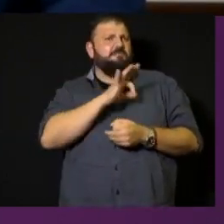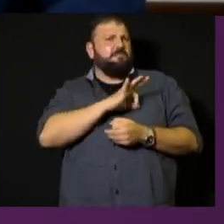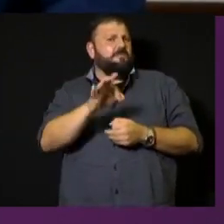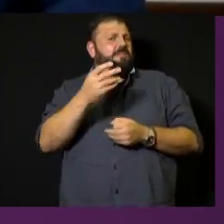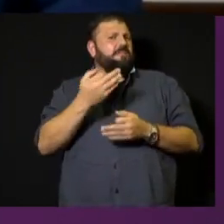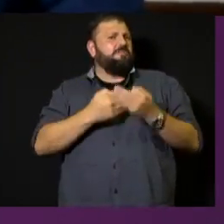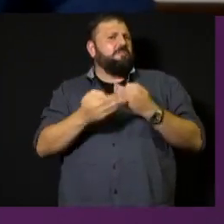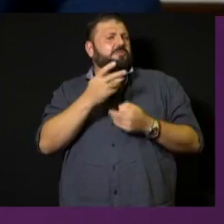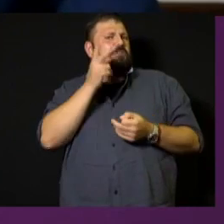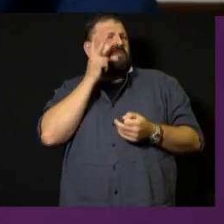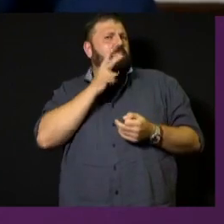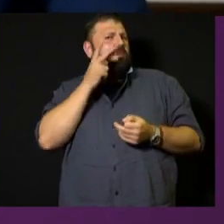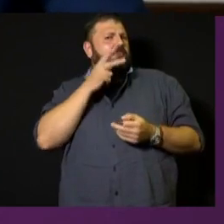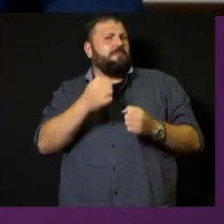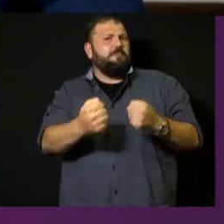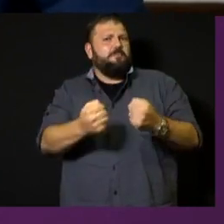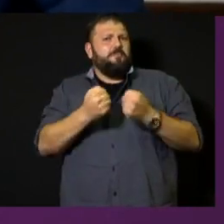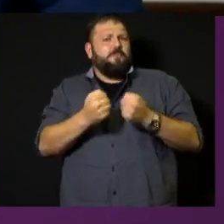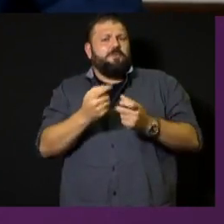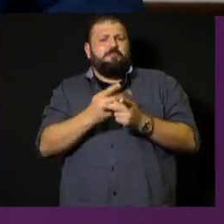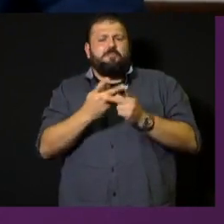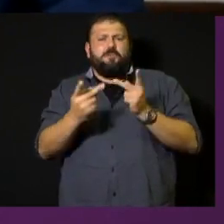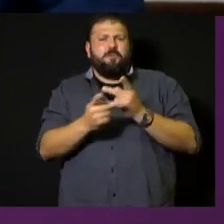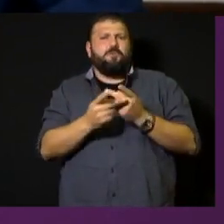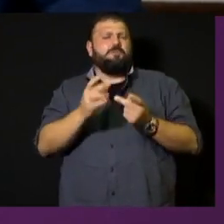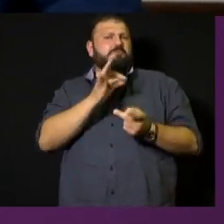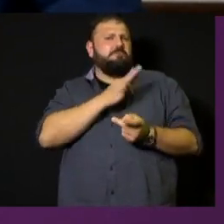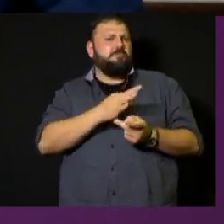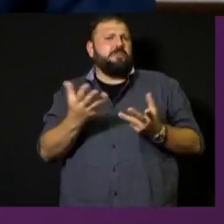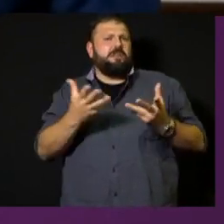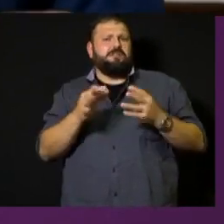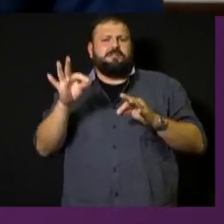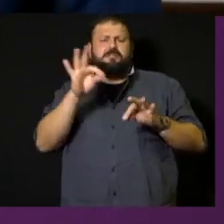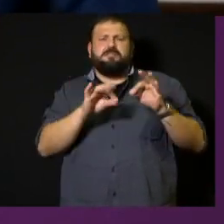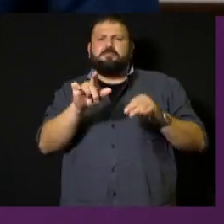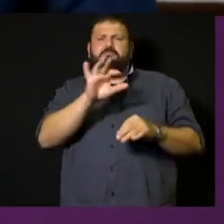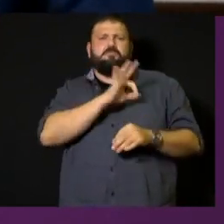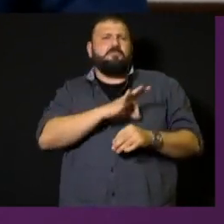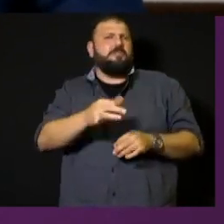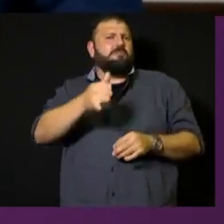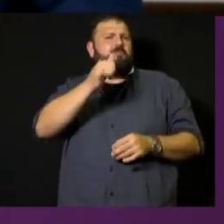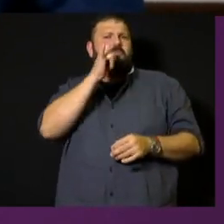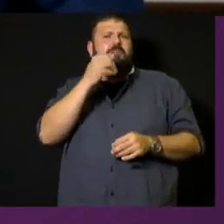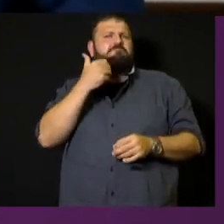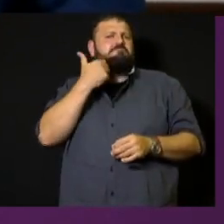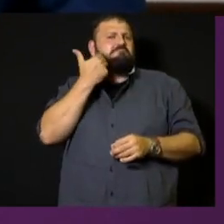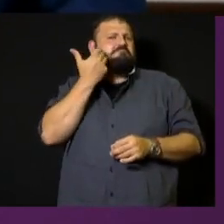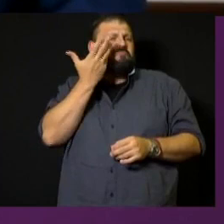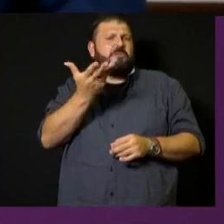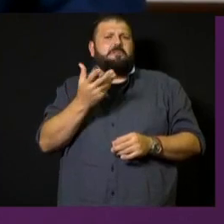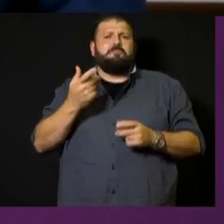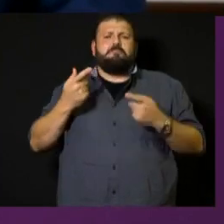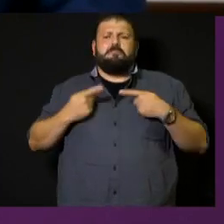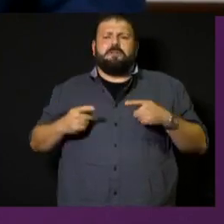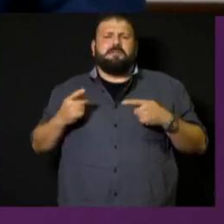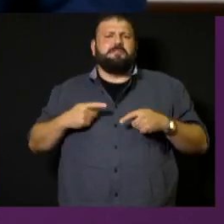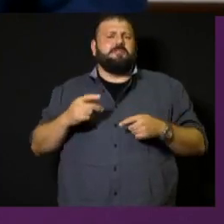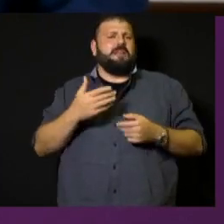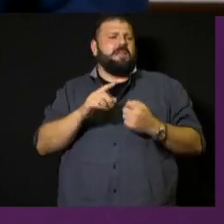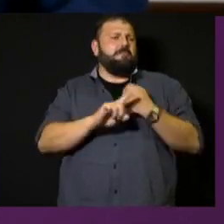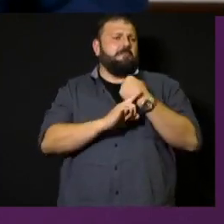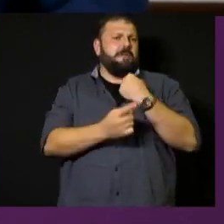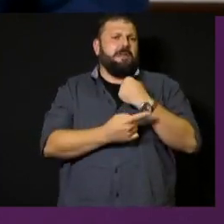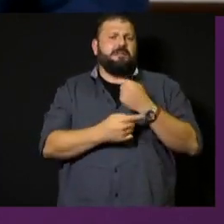and it's very powerful, that you can mix product. Anyone can have